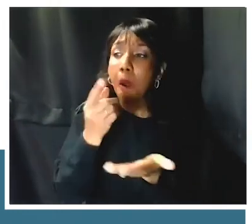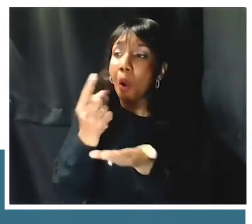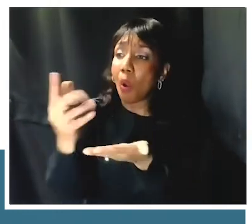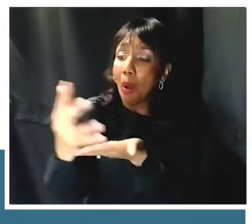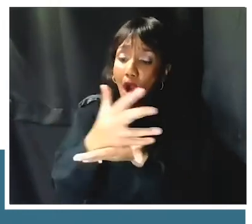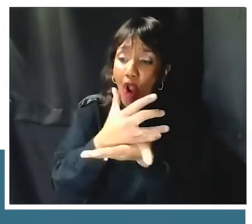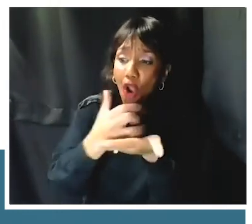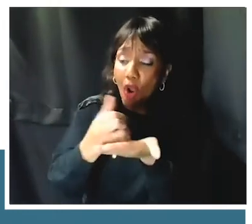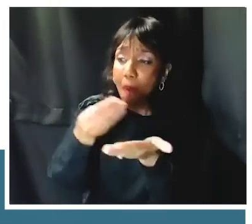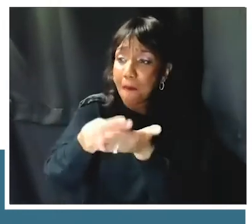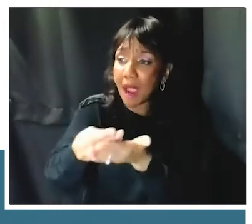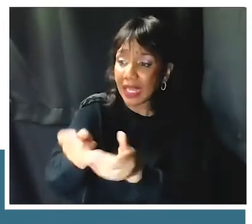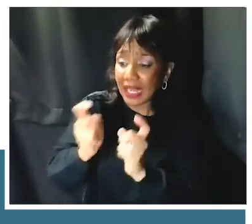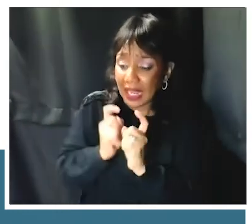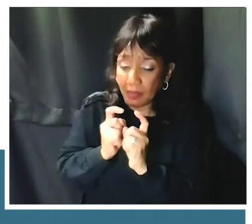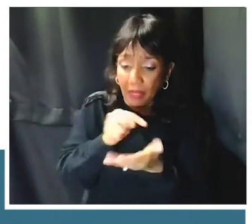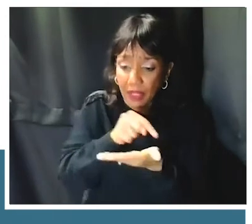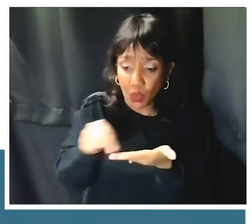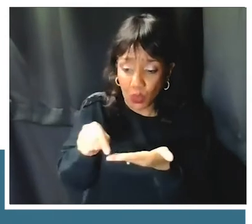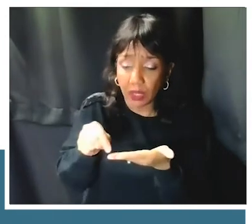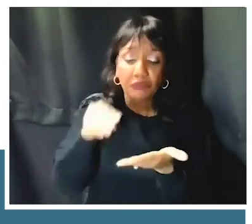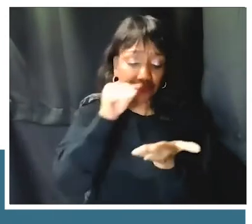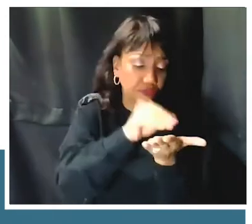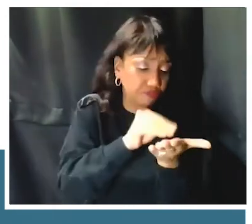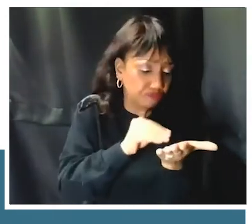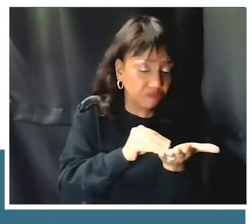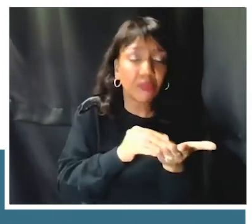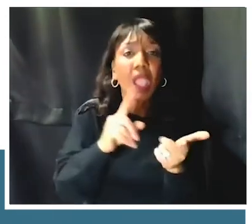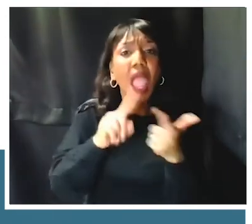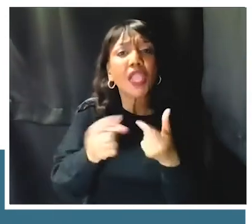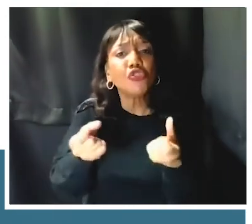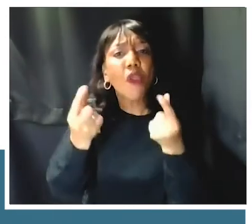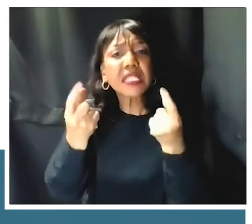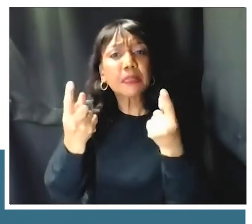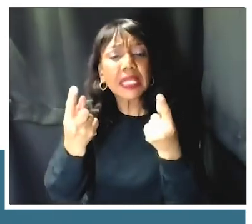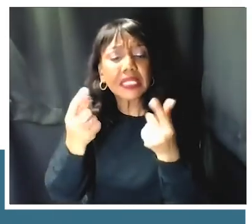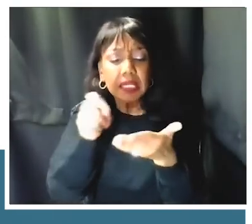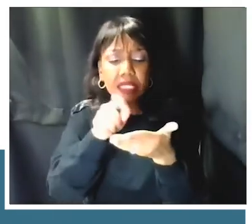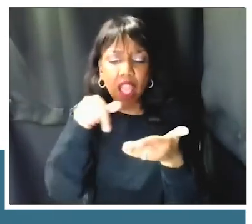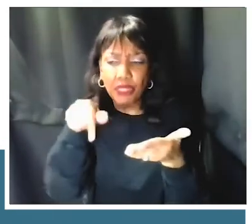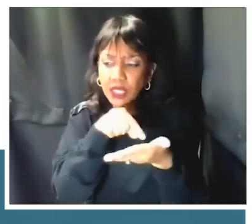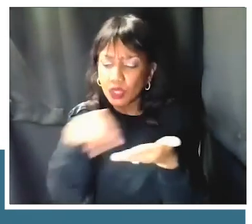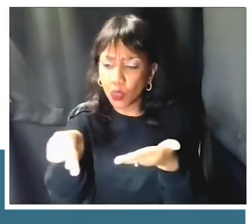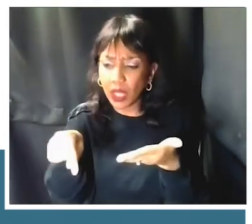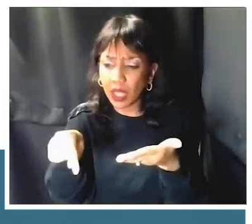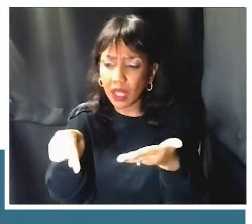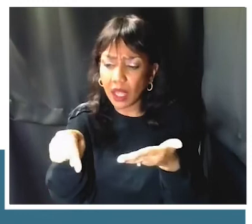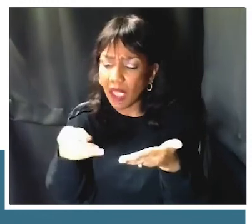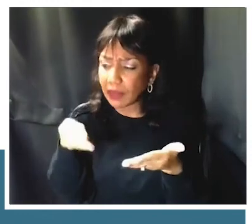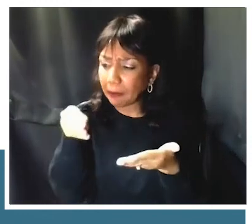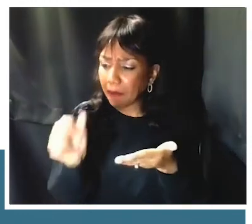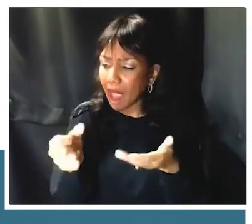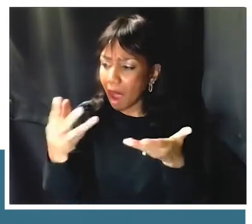week. Refer to your list of regular expenses and determine which ones you need to pay this week to ensure